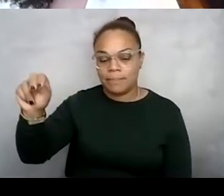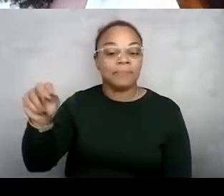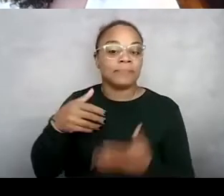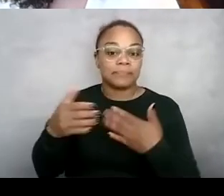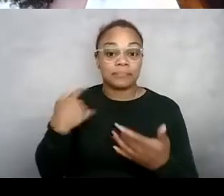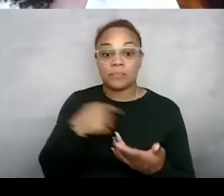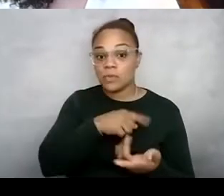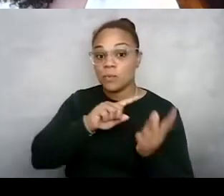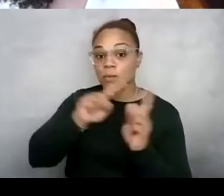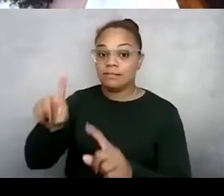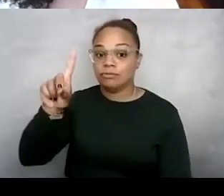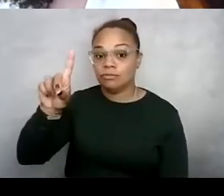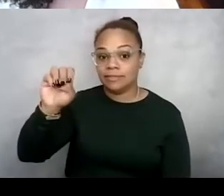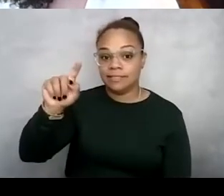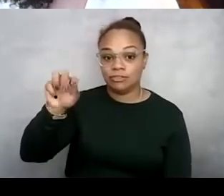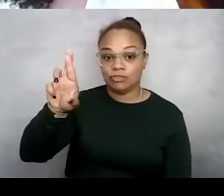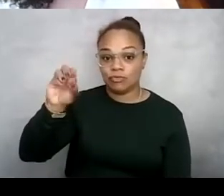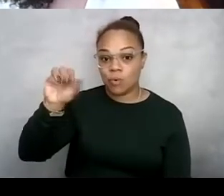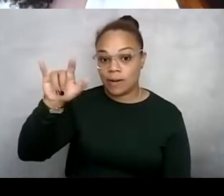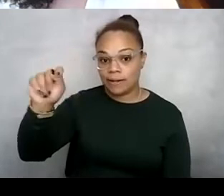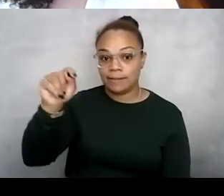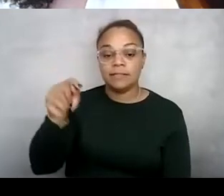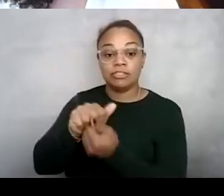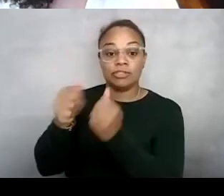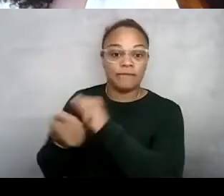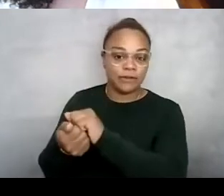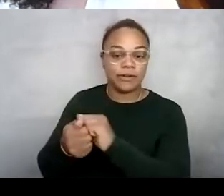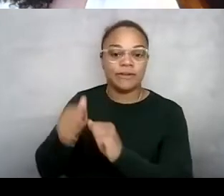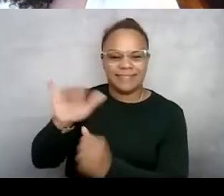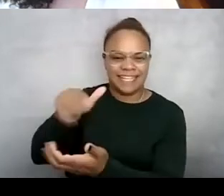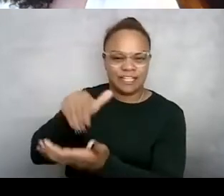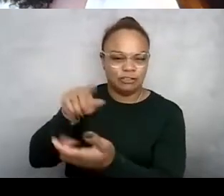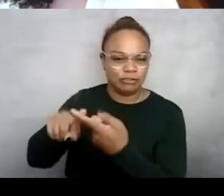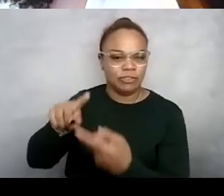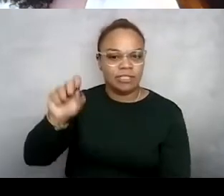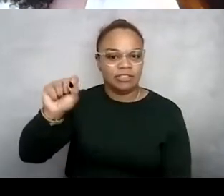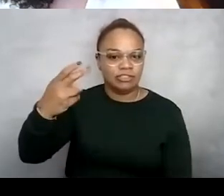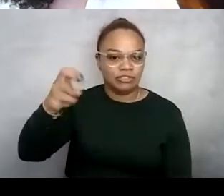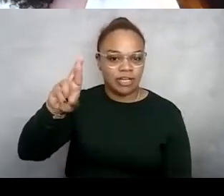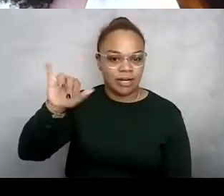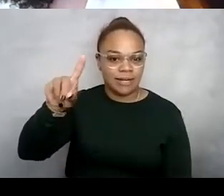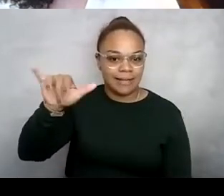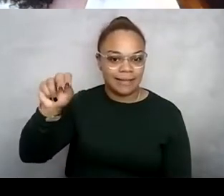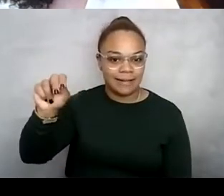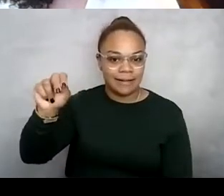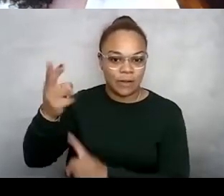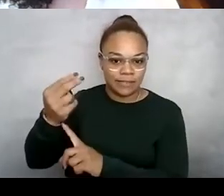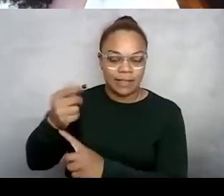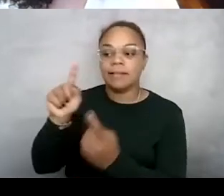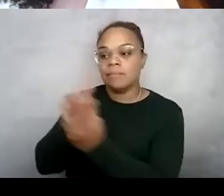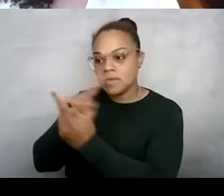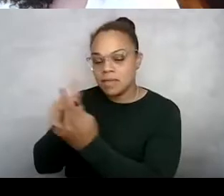Center into what we hoped would be a Sheraton hotel. And you go and you meet with the mayor, and you meet with the governor, and you meet